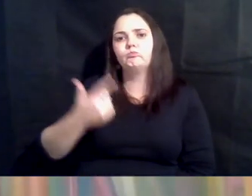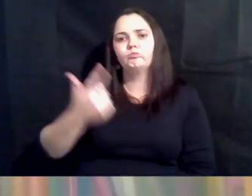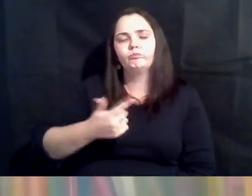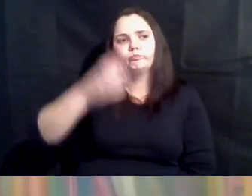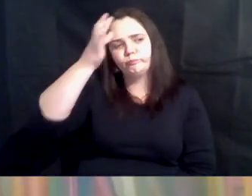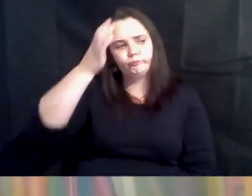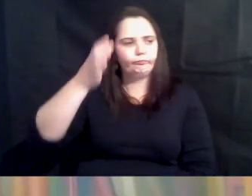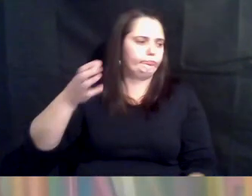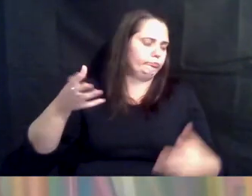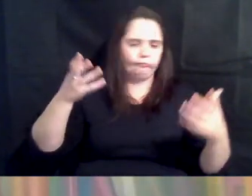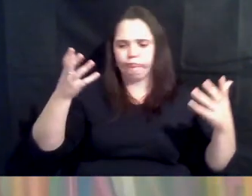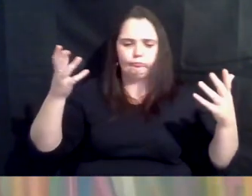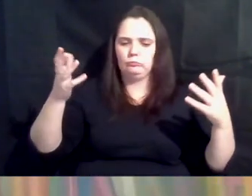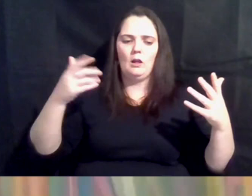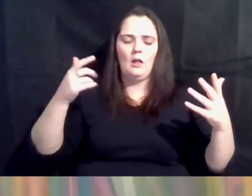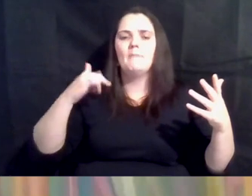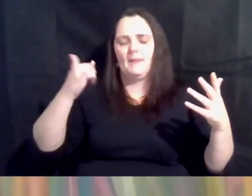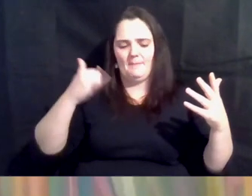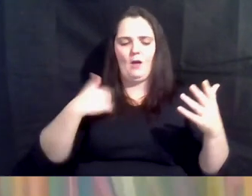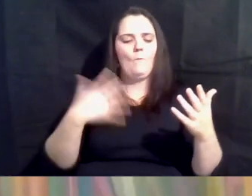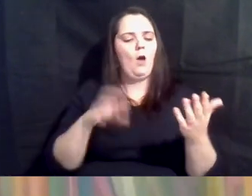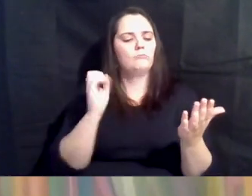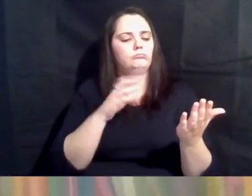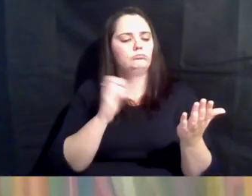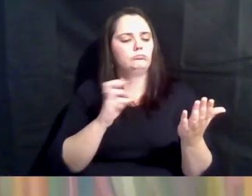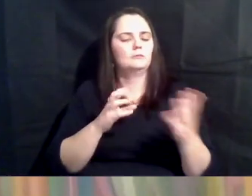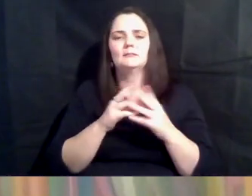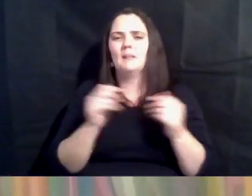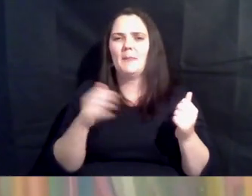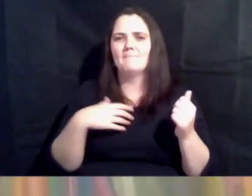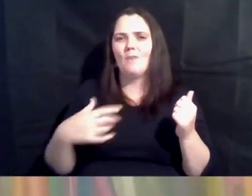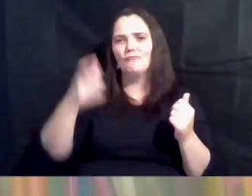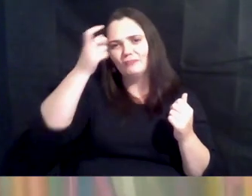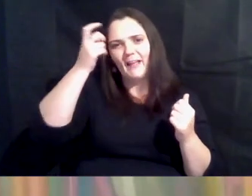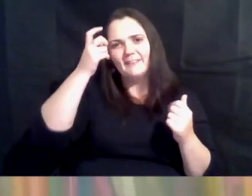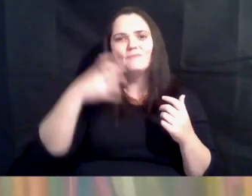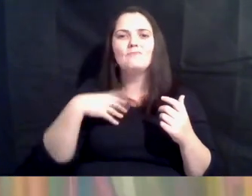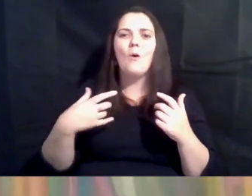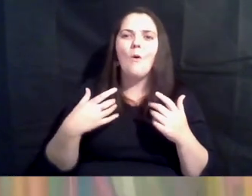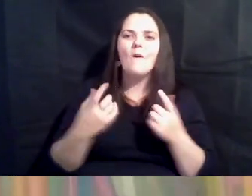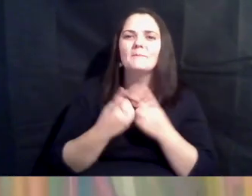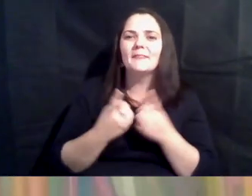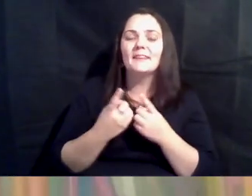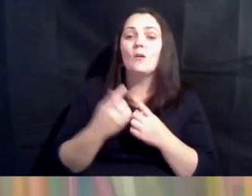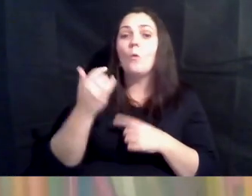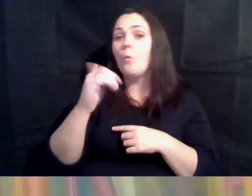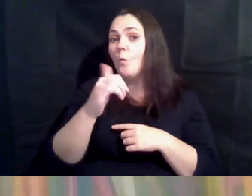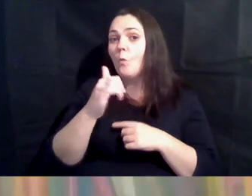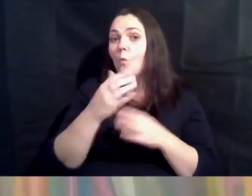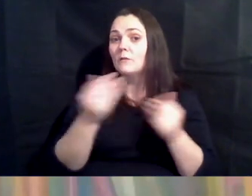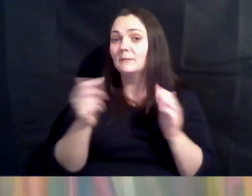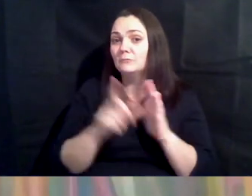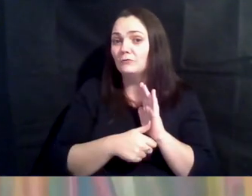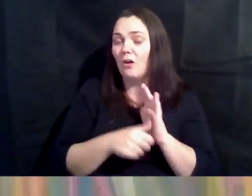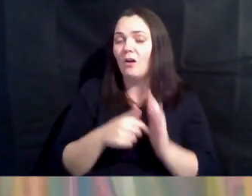day and empower myself to feel like I've done something creative if I've gotten really busy or not. Sometimes I